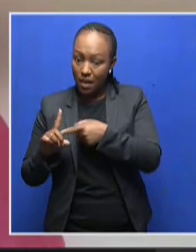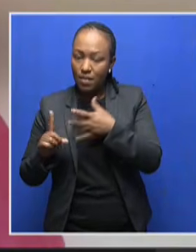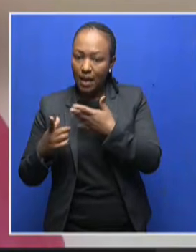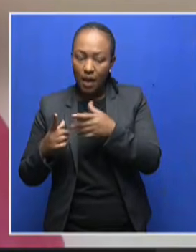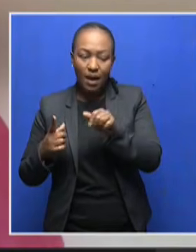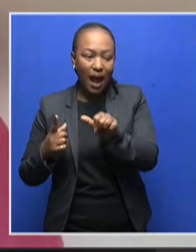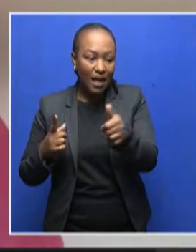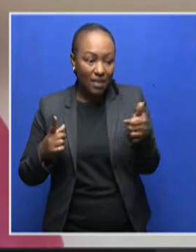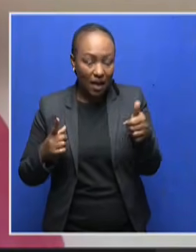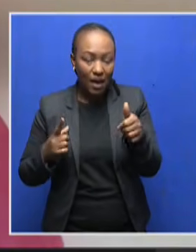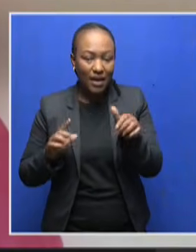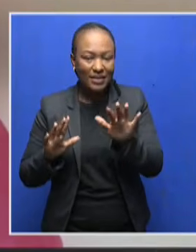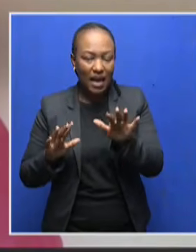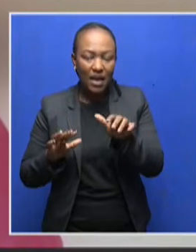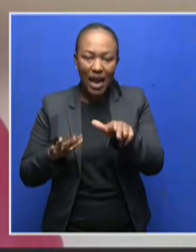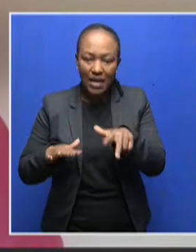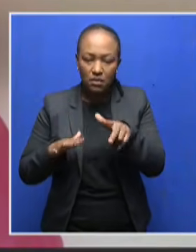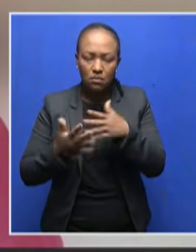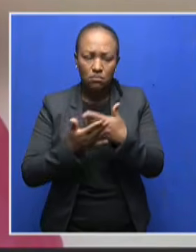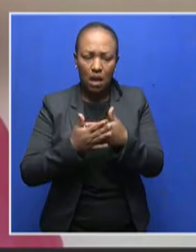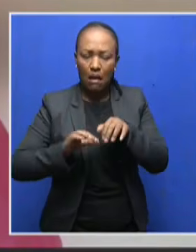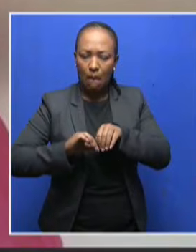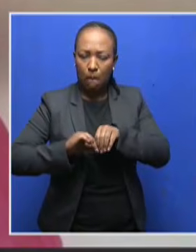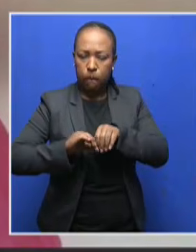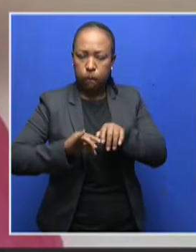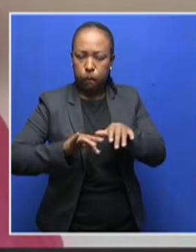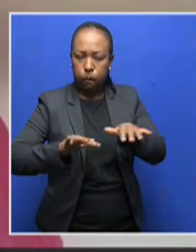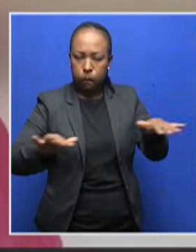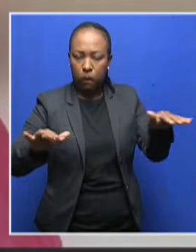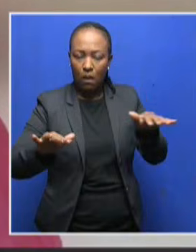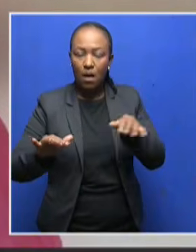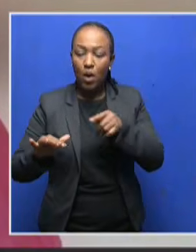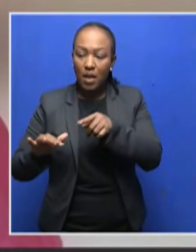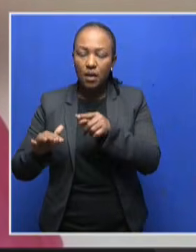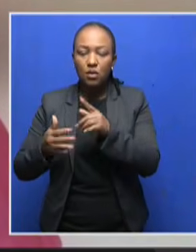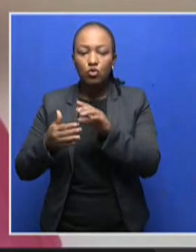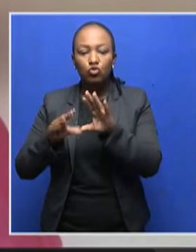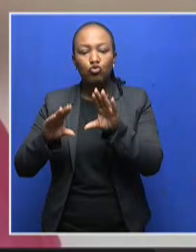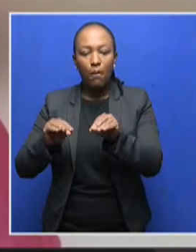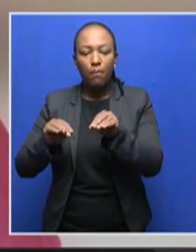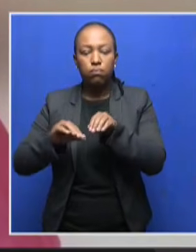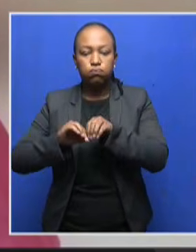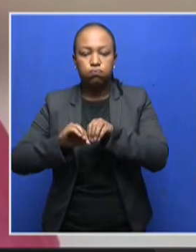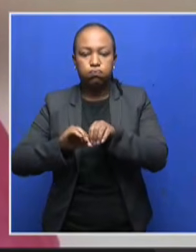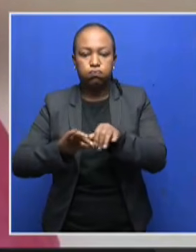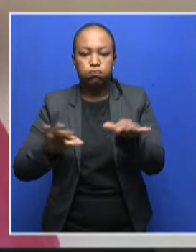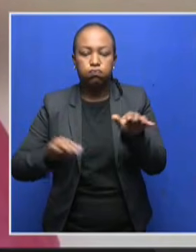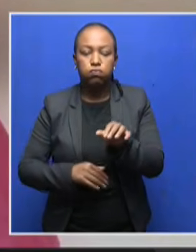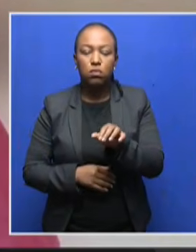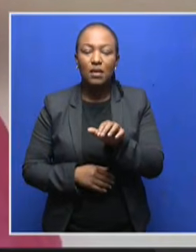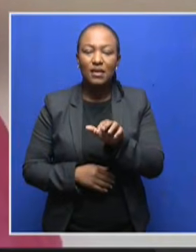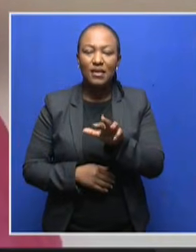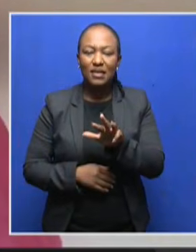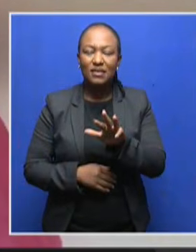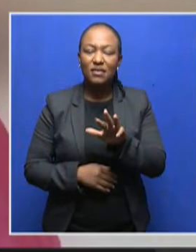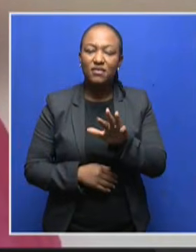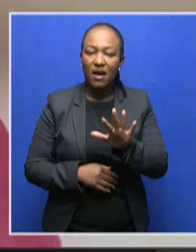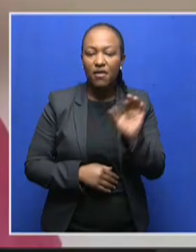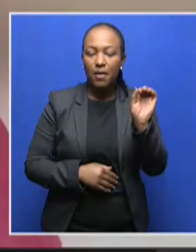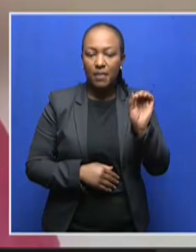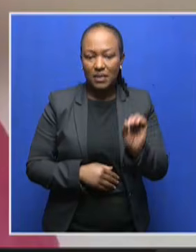So that's why we need very high vaccination coverage to stop it from spreading. Around 95% of the population needs to be protected